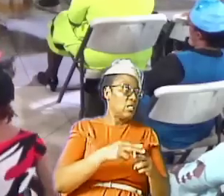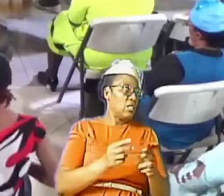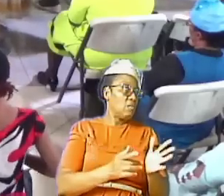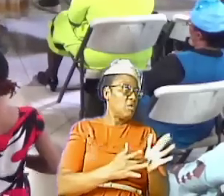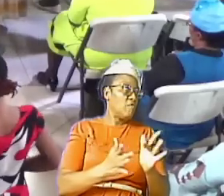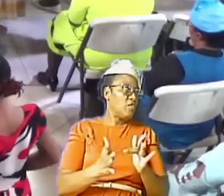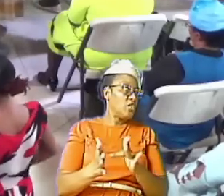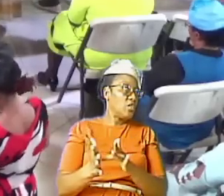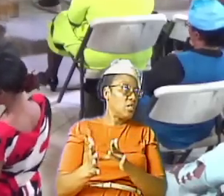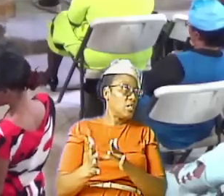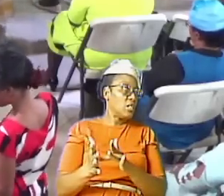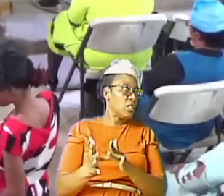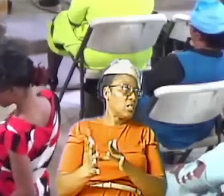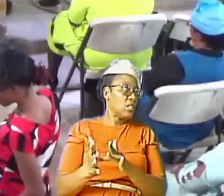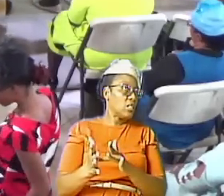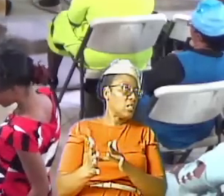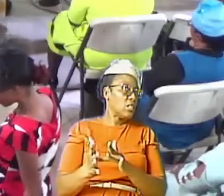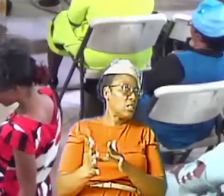Jesus, you're worthy.